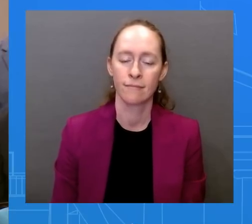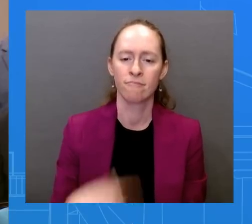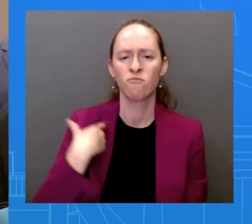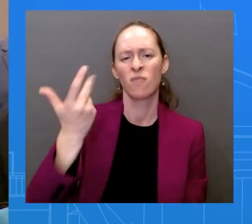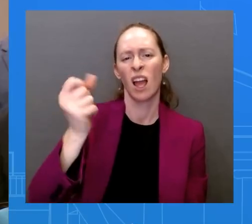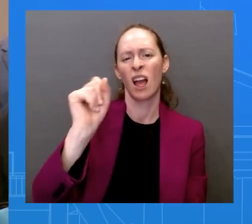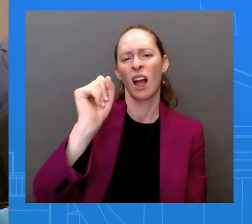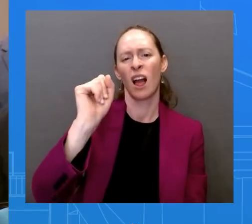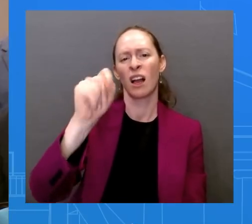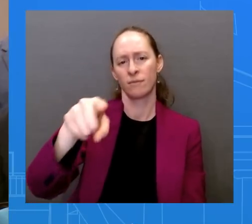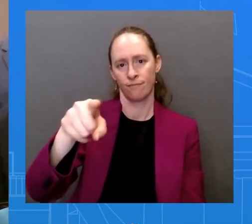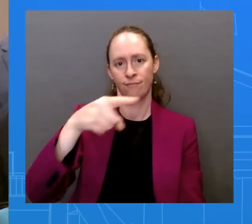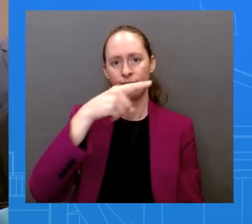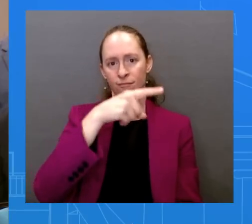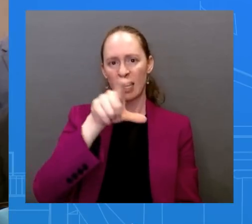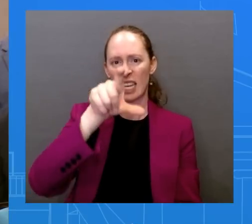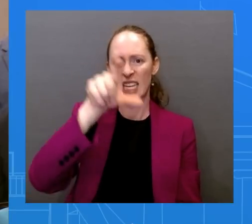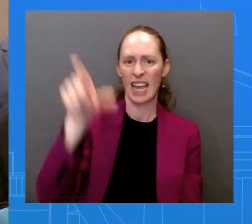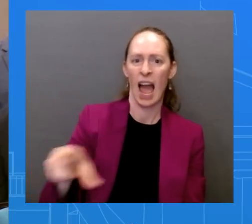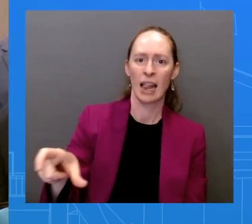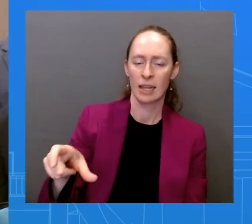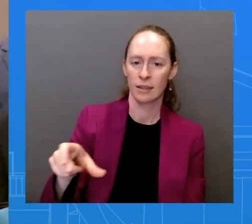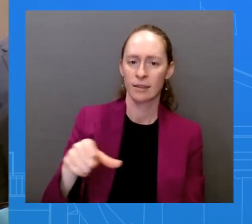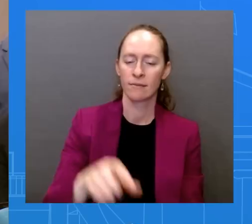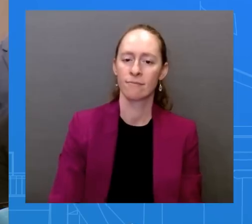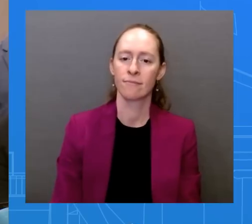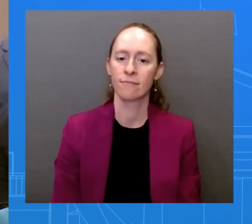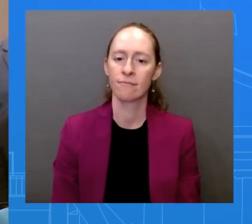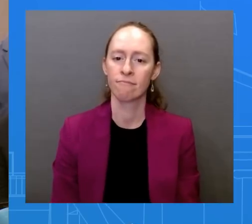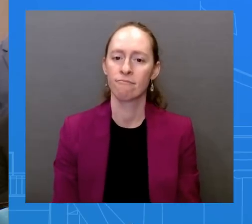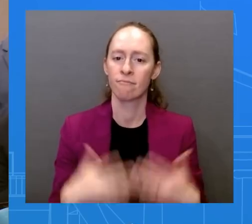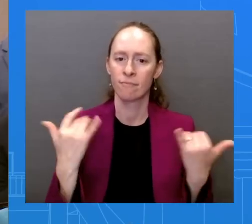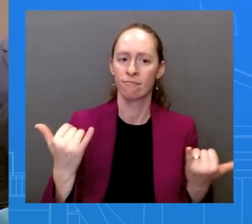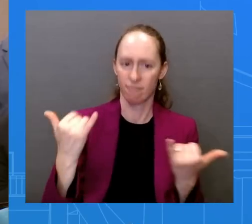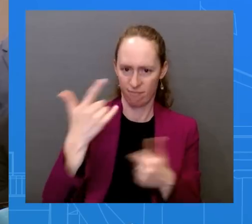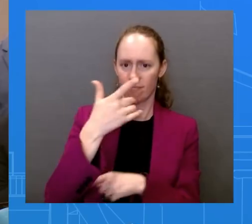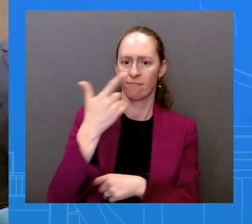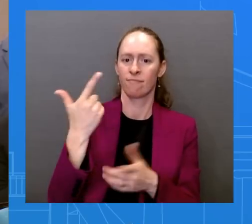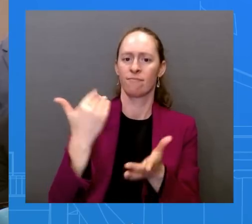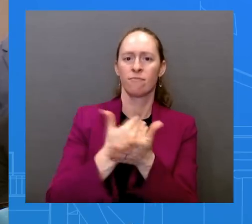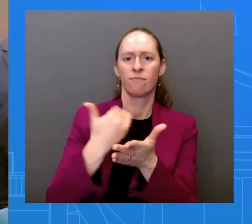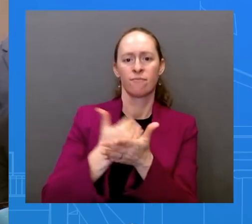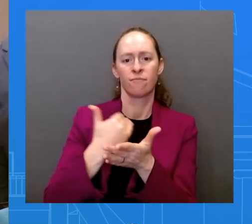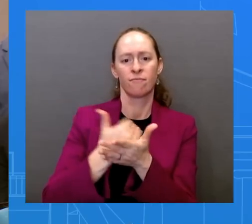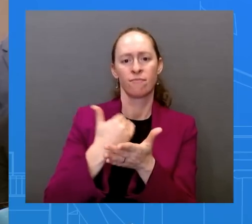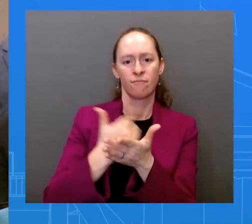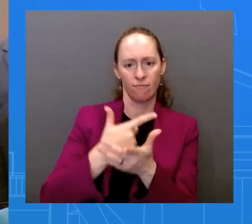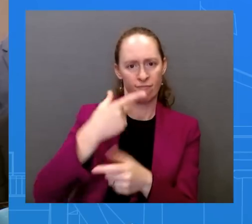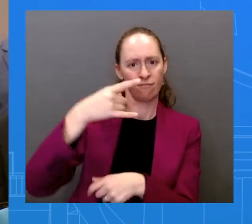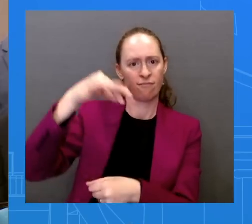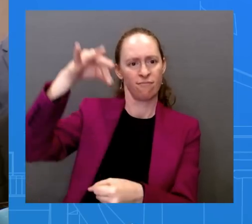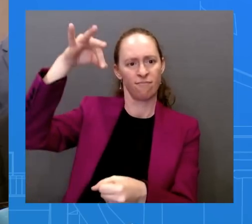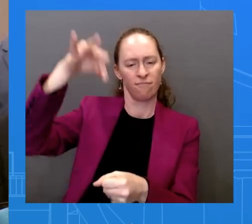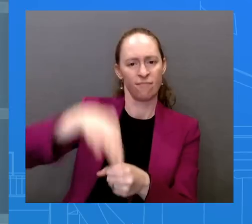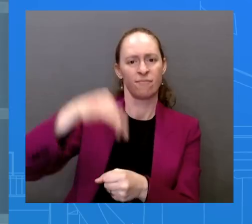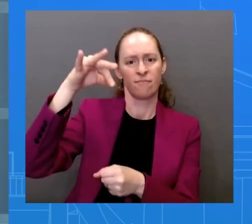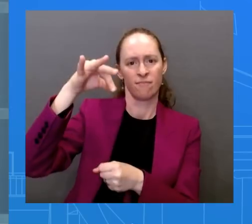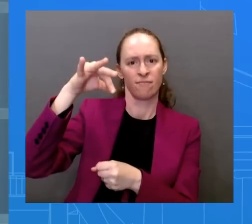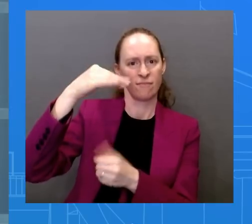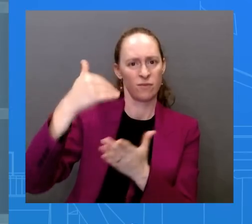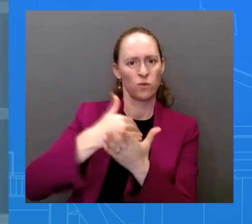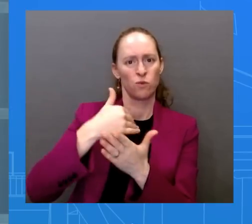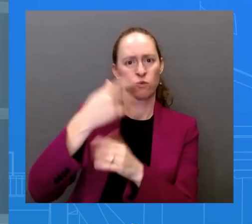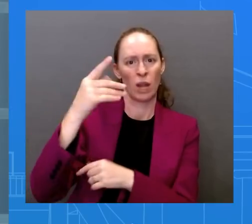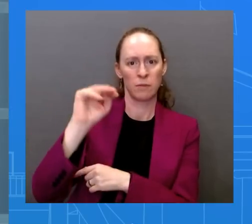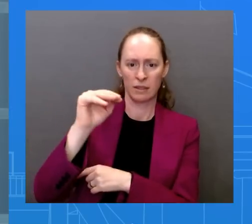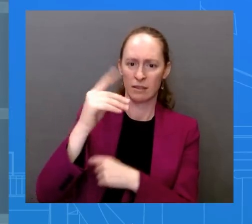cooperation with the right-wing coalition that won the election in Italy yesterday? So